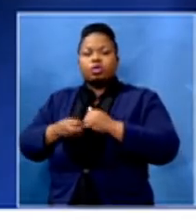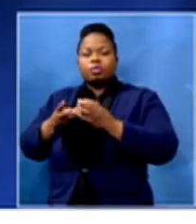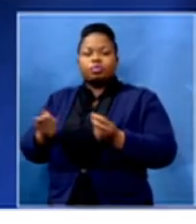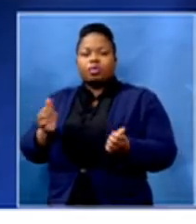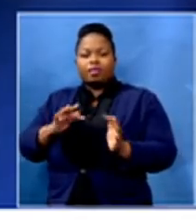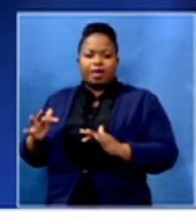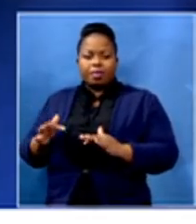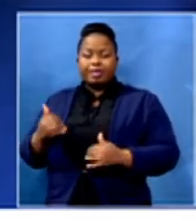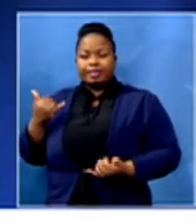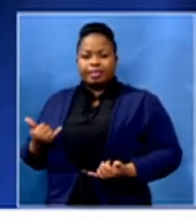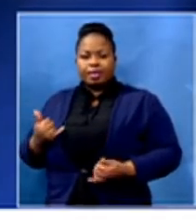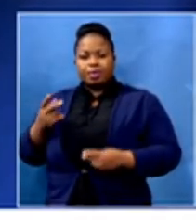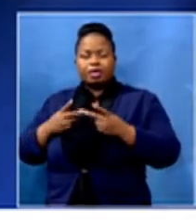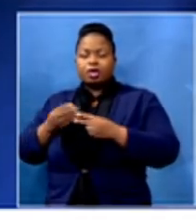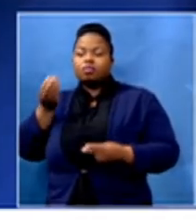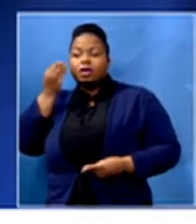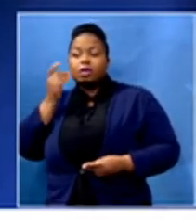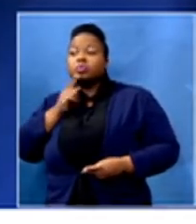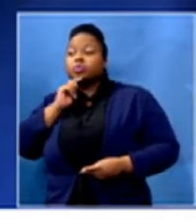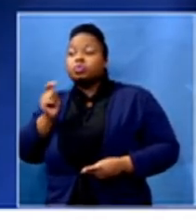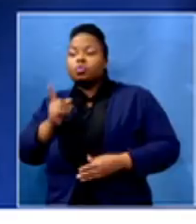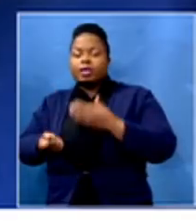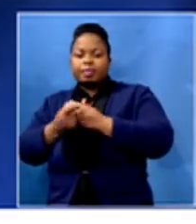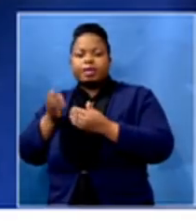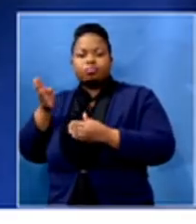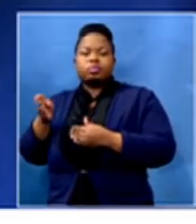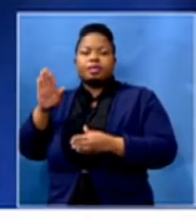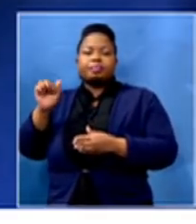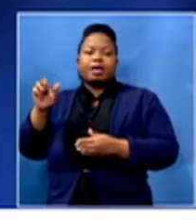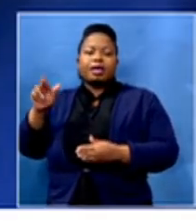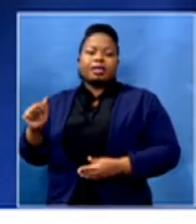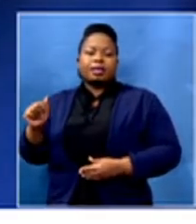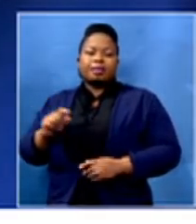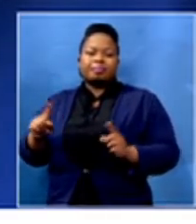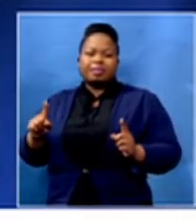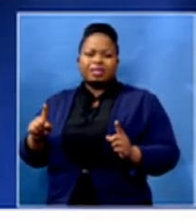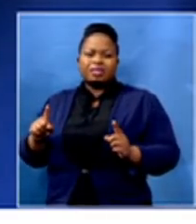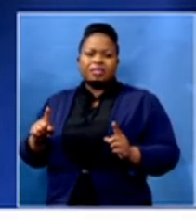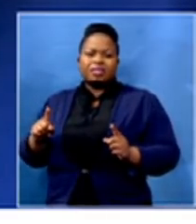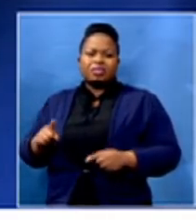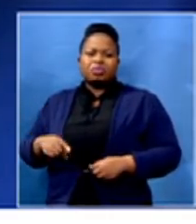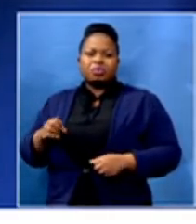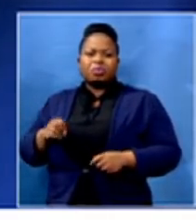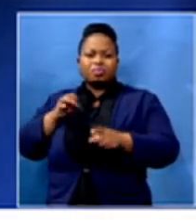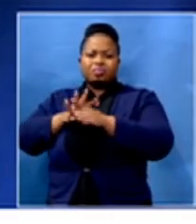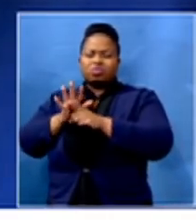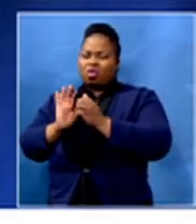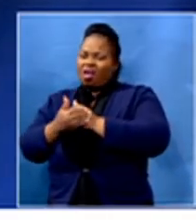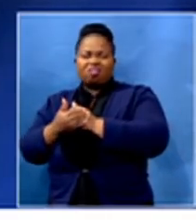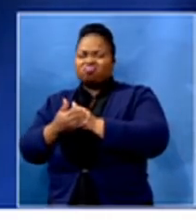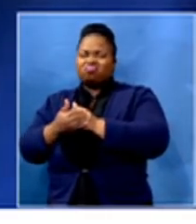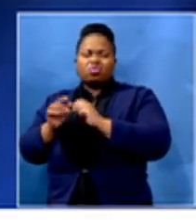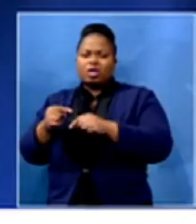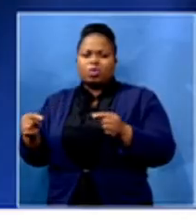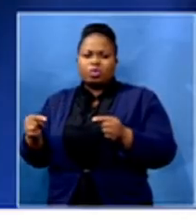this case, we will go and find out what is happening in Baragwanath. But no COVID infection needs to be hidden, not